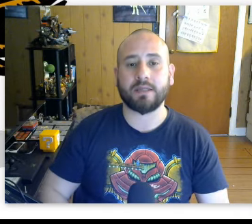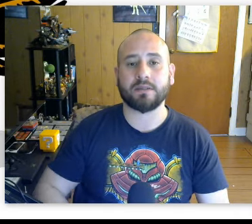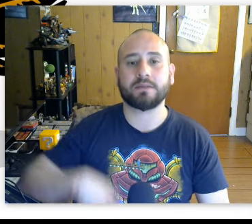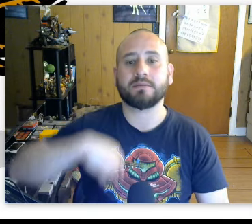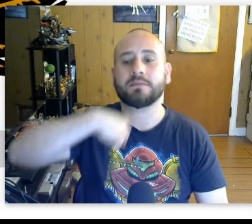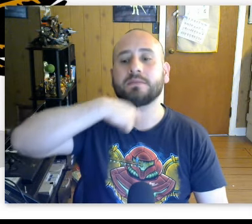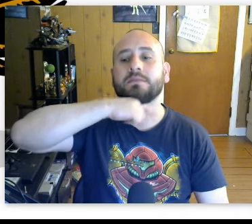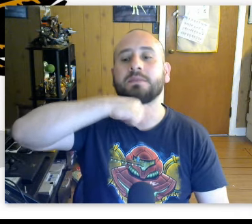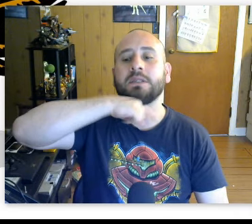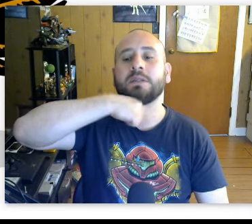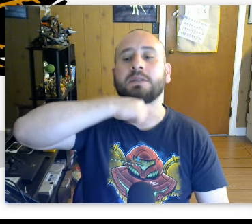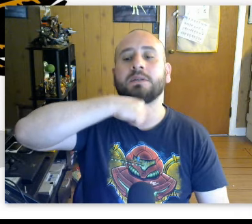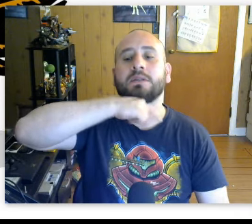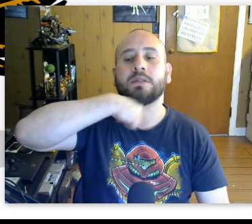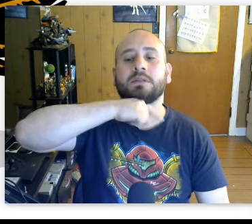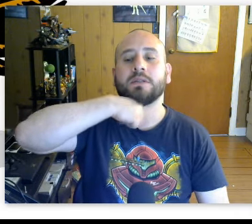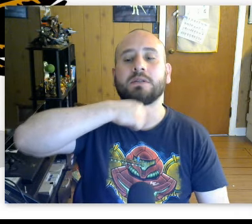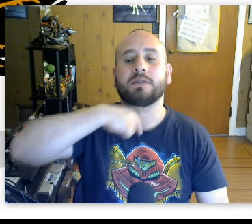Turkey.